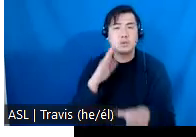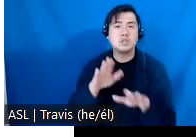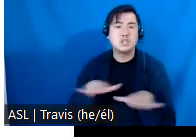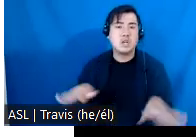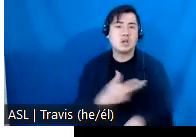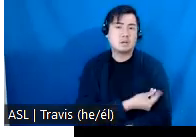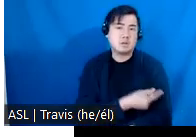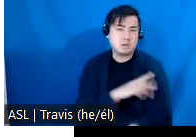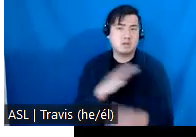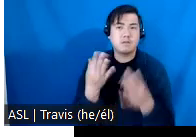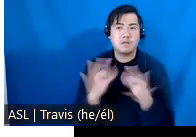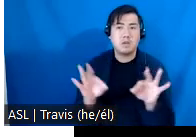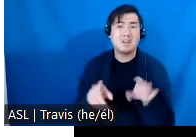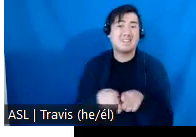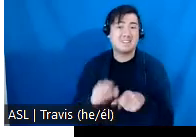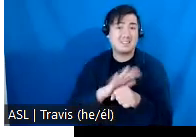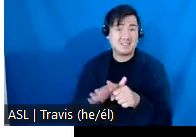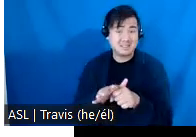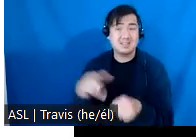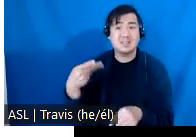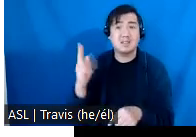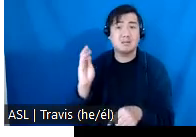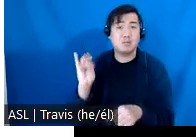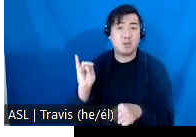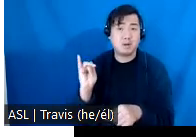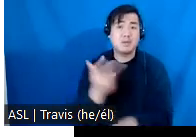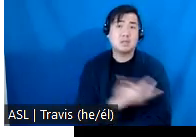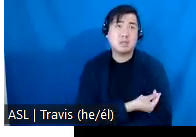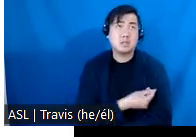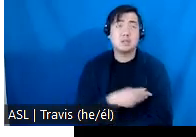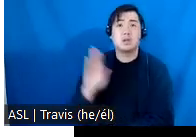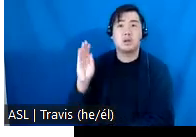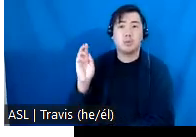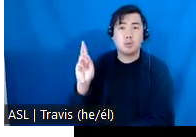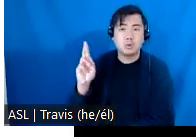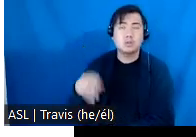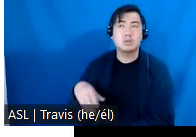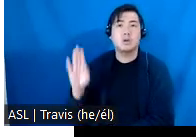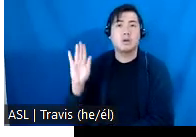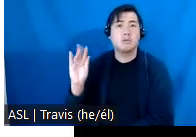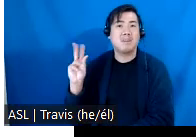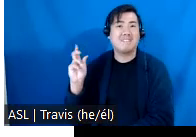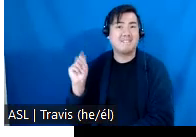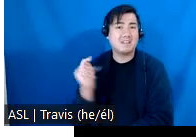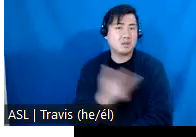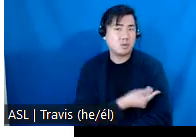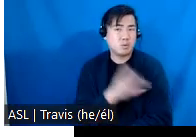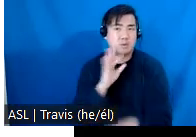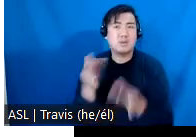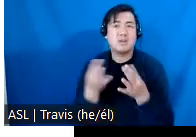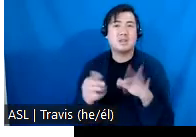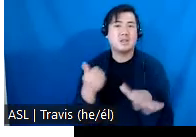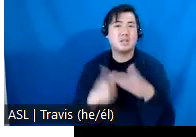the COVID-19 primary series boosters, the new bivalent booster, are all going to be covered under the childhood